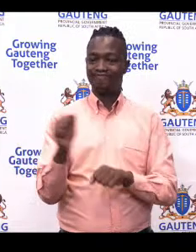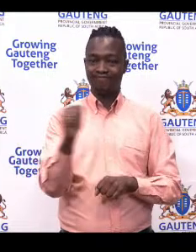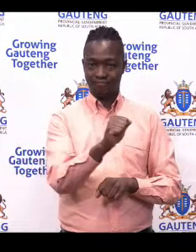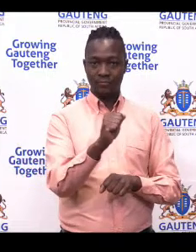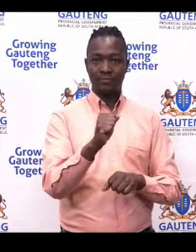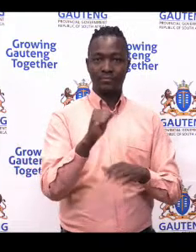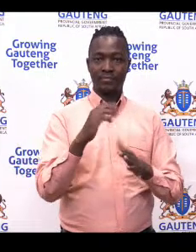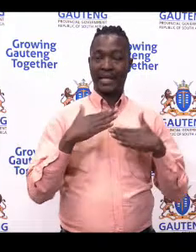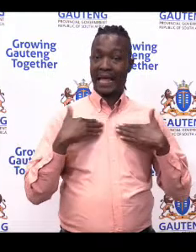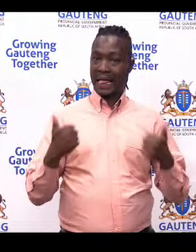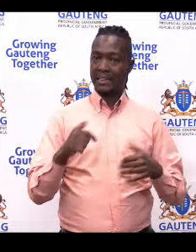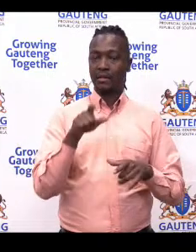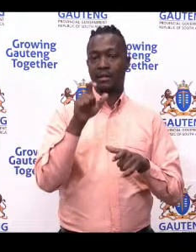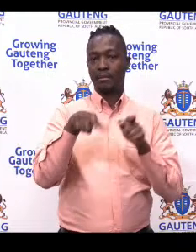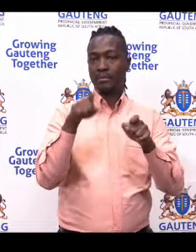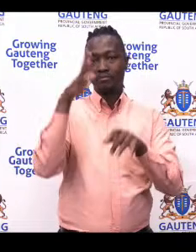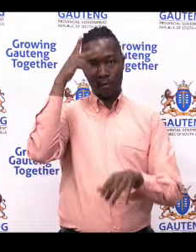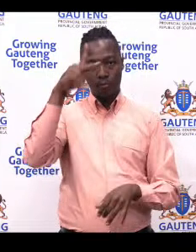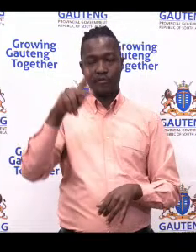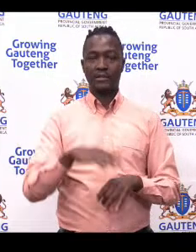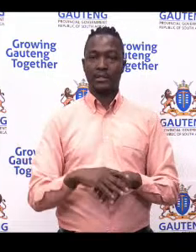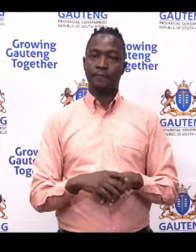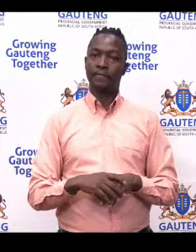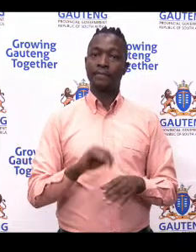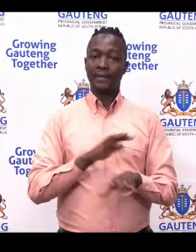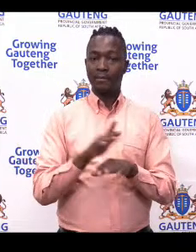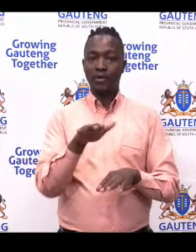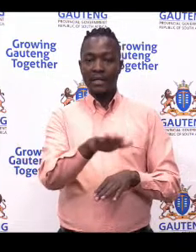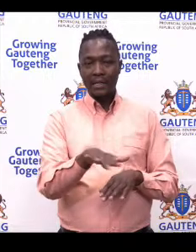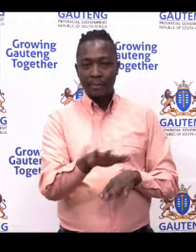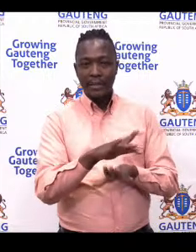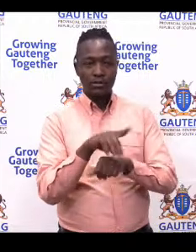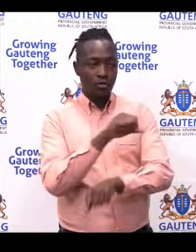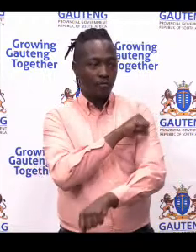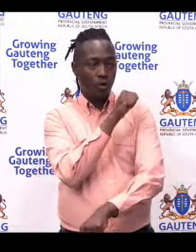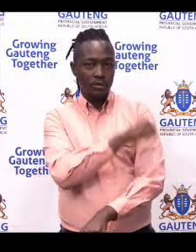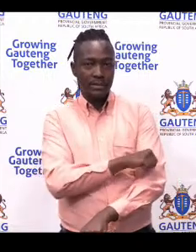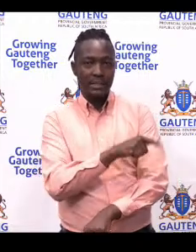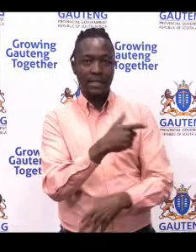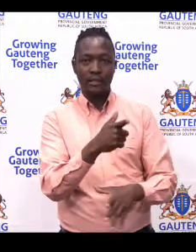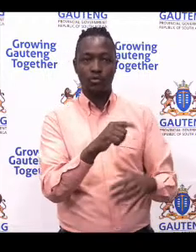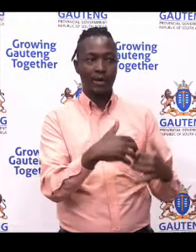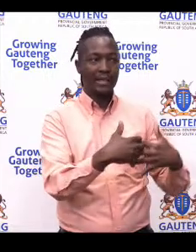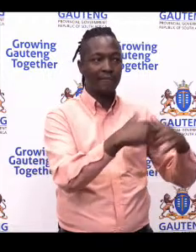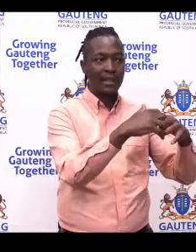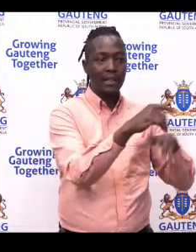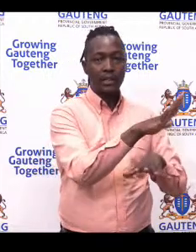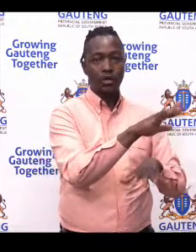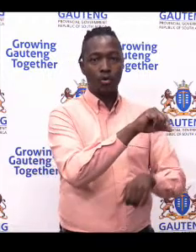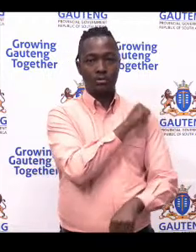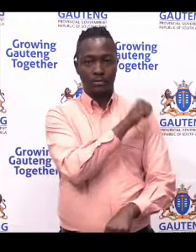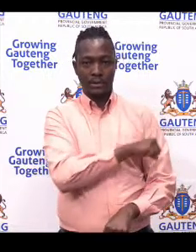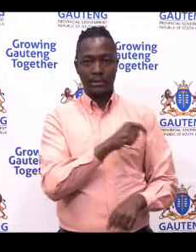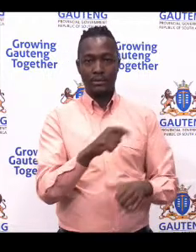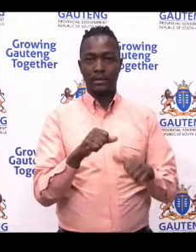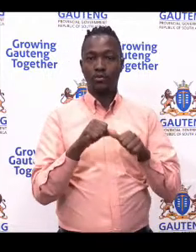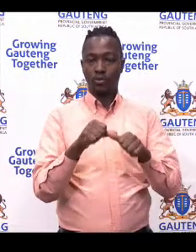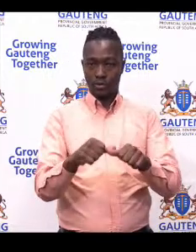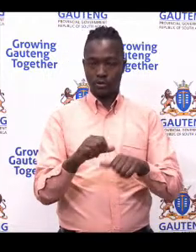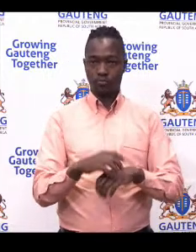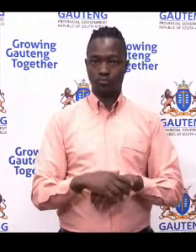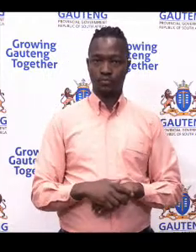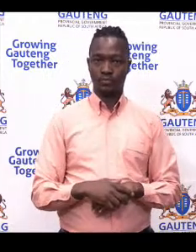more in the second phase, particularly in the spaces of field hospitals, which we are continuing to actually put up. We